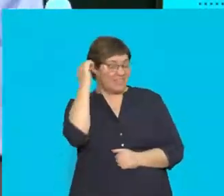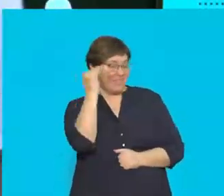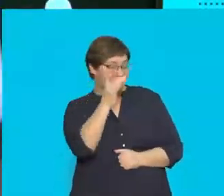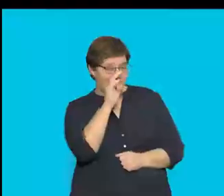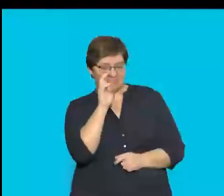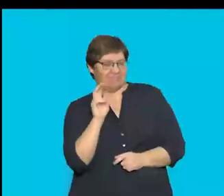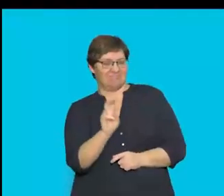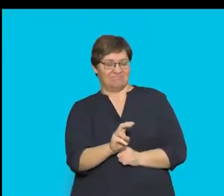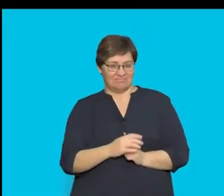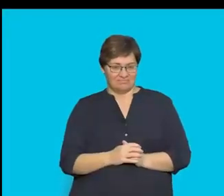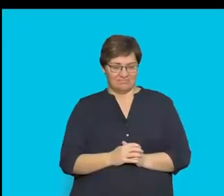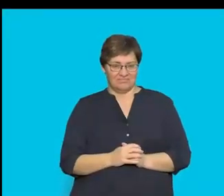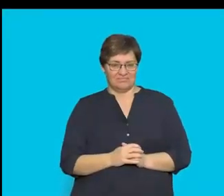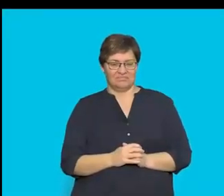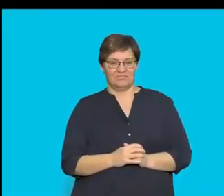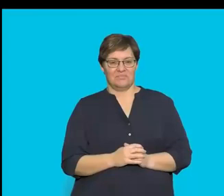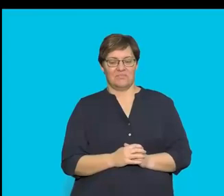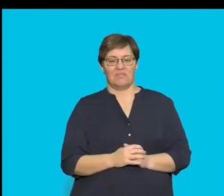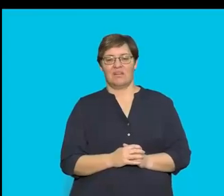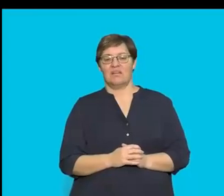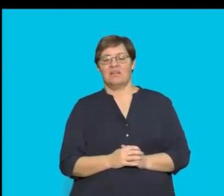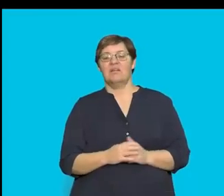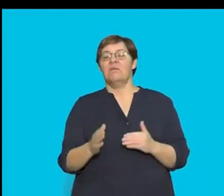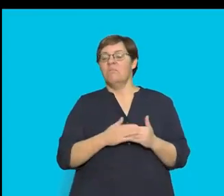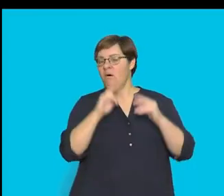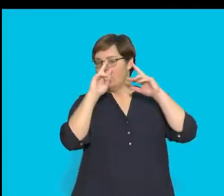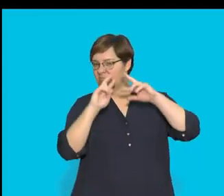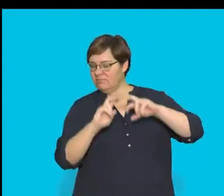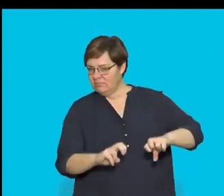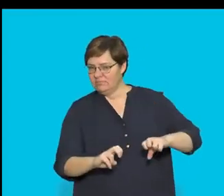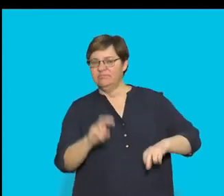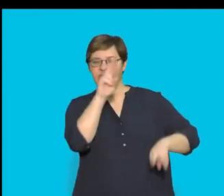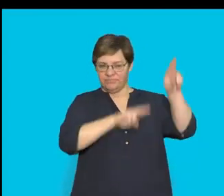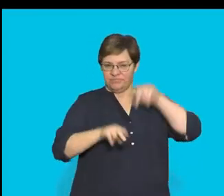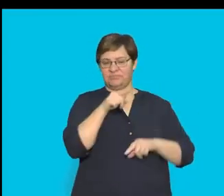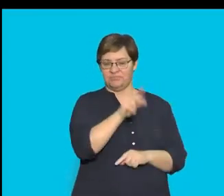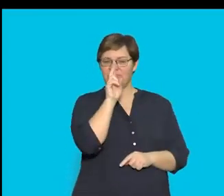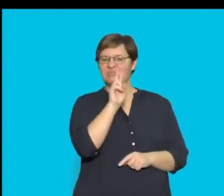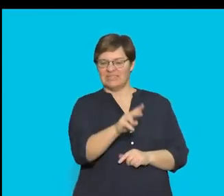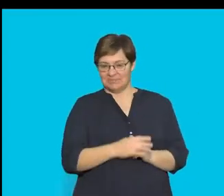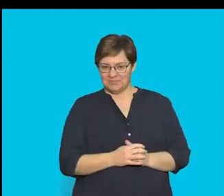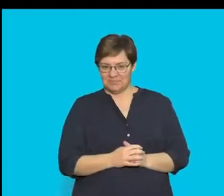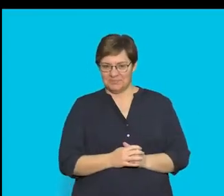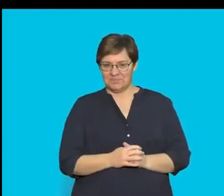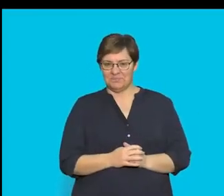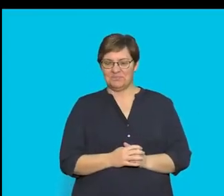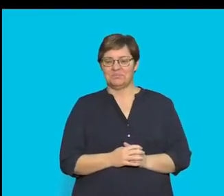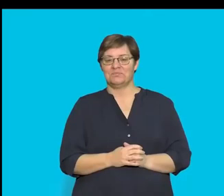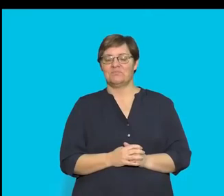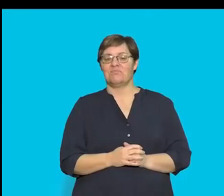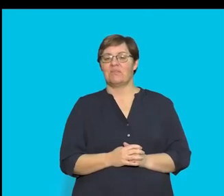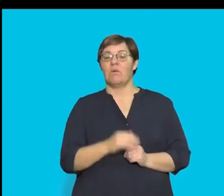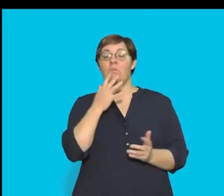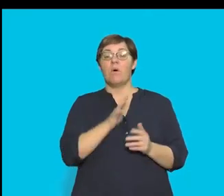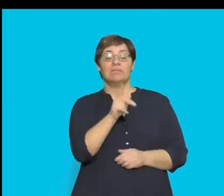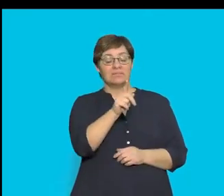and as we explore further and as we revise this section, let's have a look at it. So I want to remind you about this